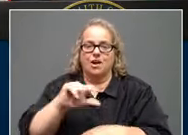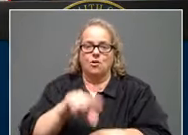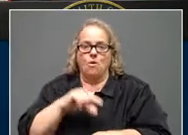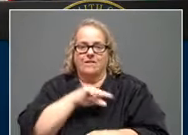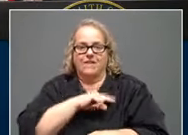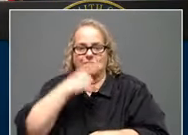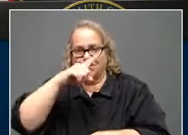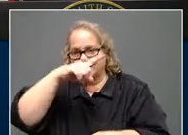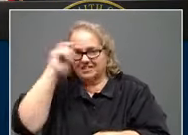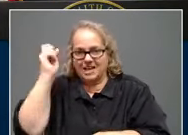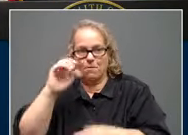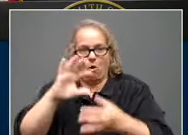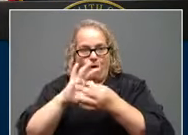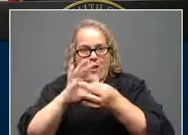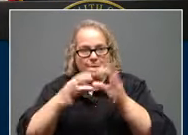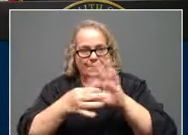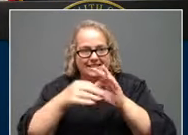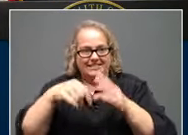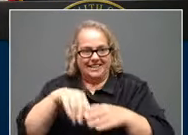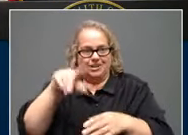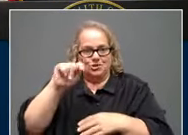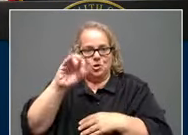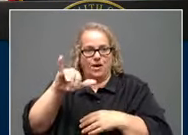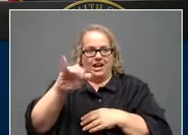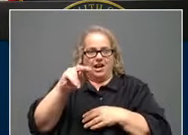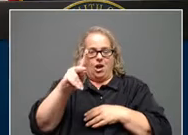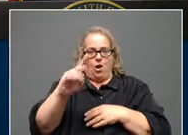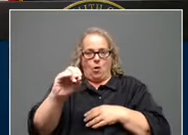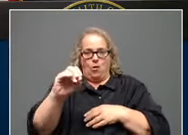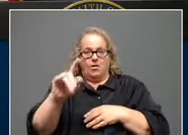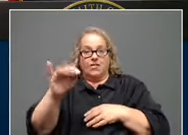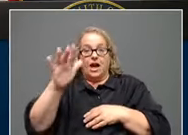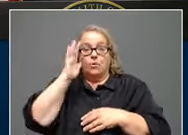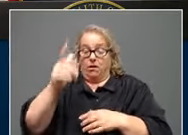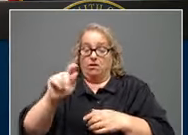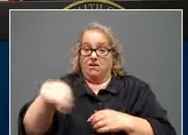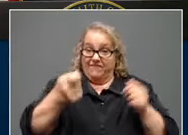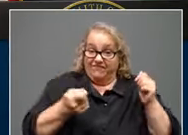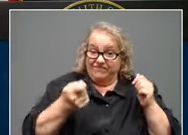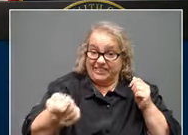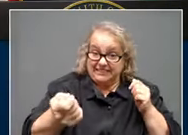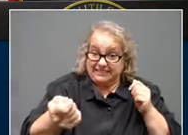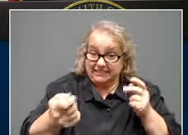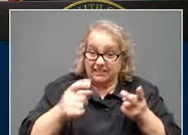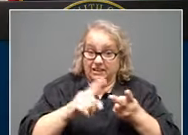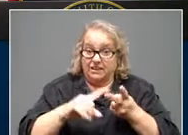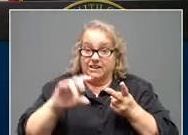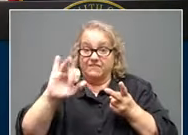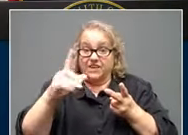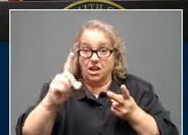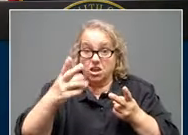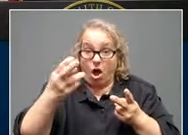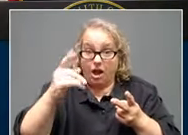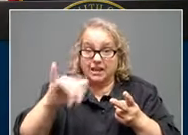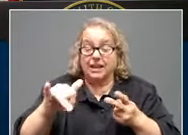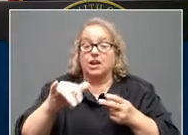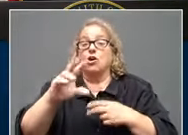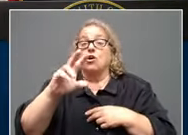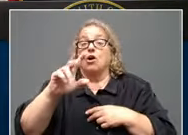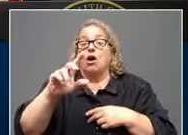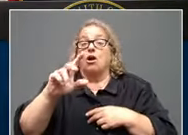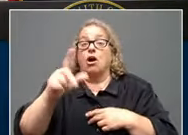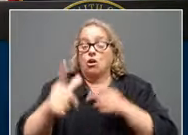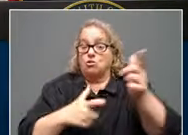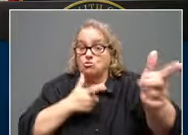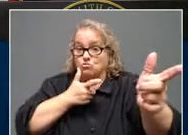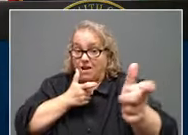Tokyo. They're going to compete in fencing, field hockey, rifle events, softball, swimming, track and field,